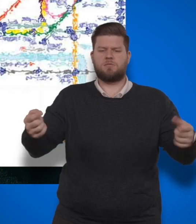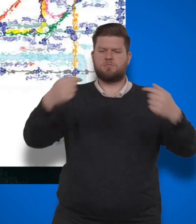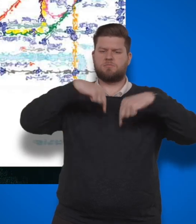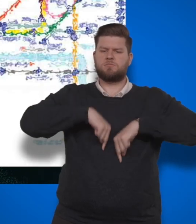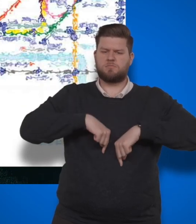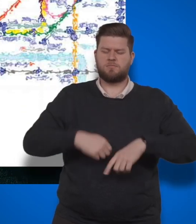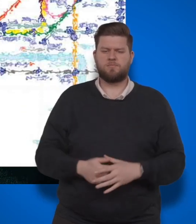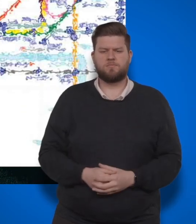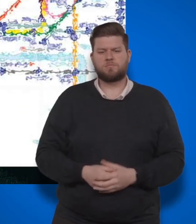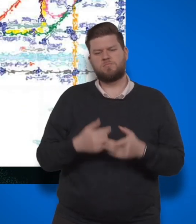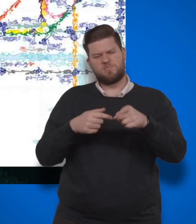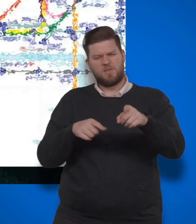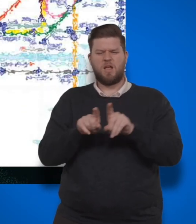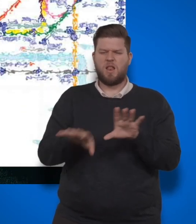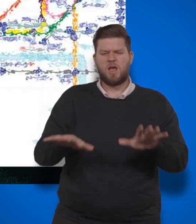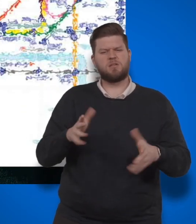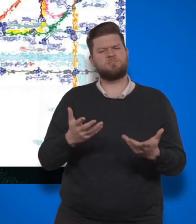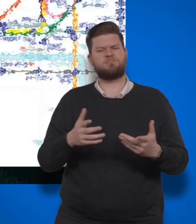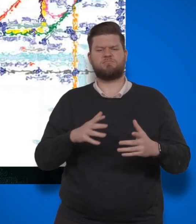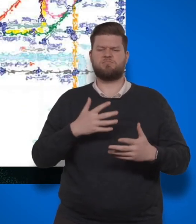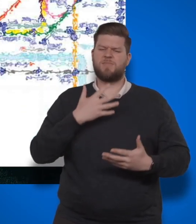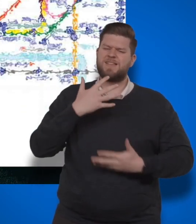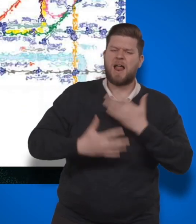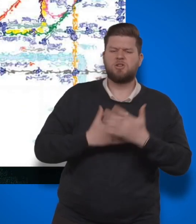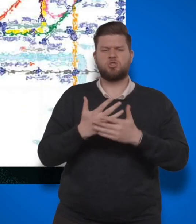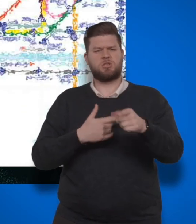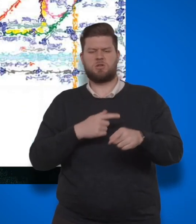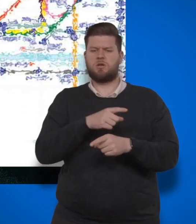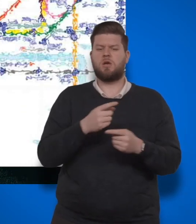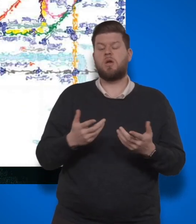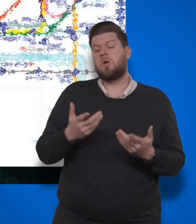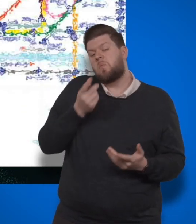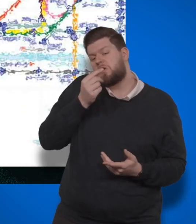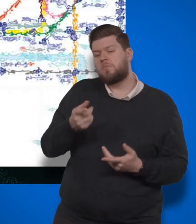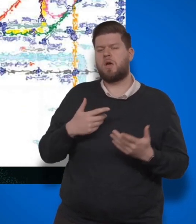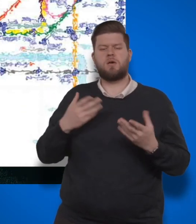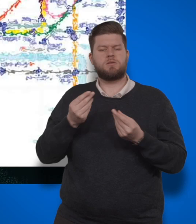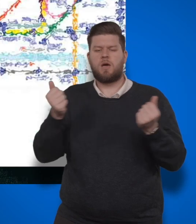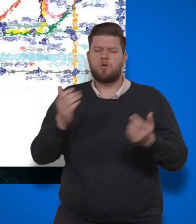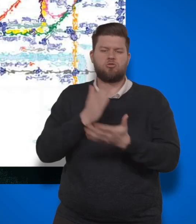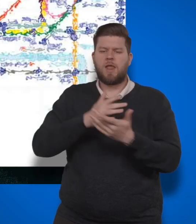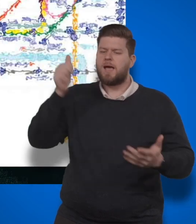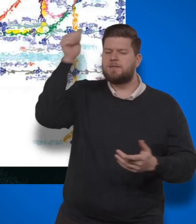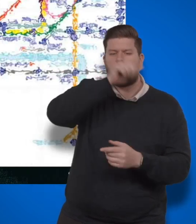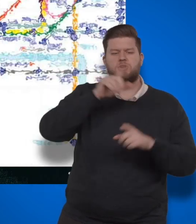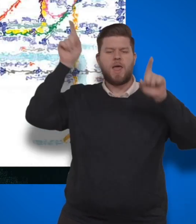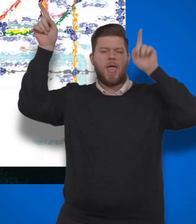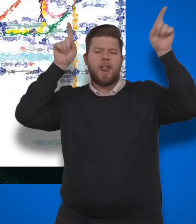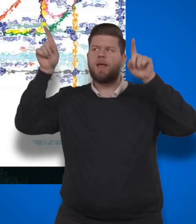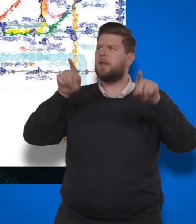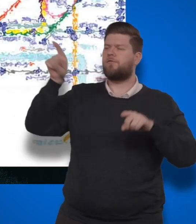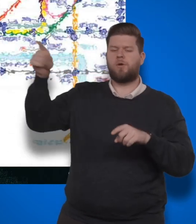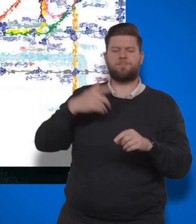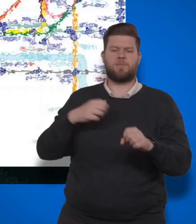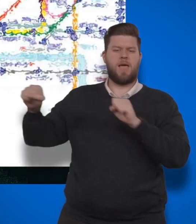that at this very moment, some super intelligent alien being on the galaxy Zog is receiving through space